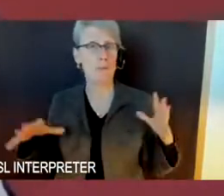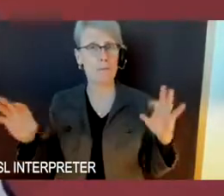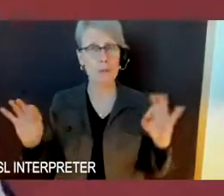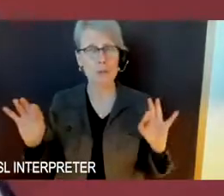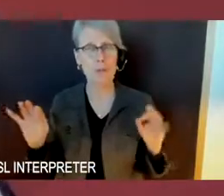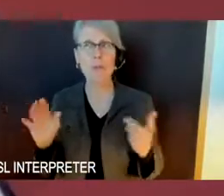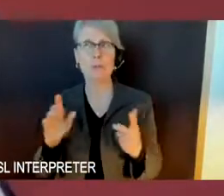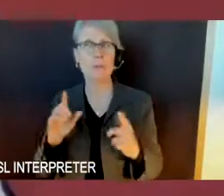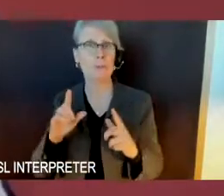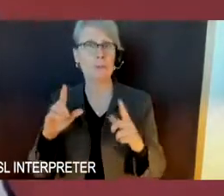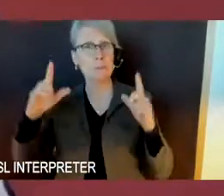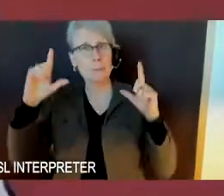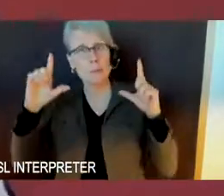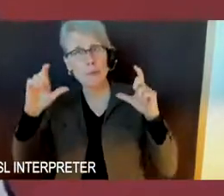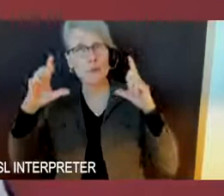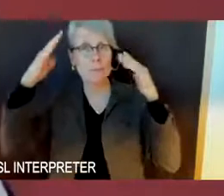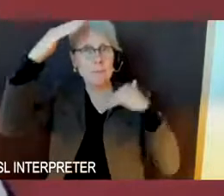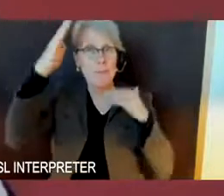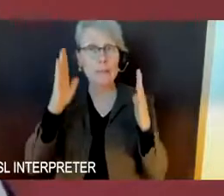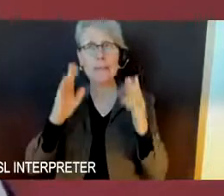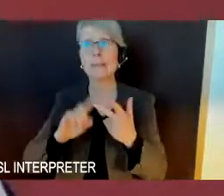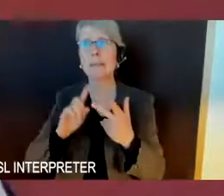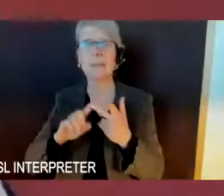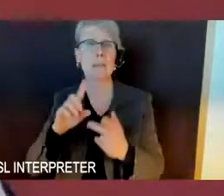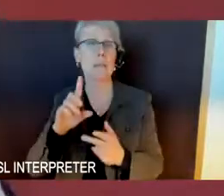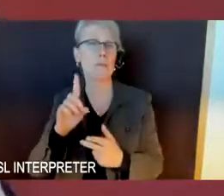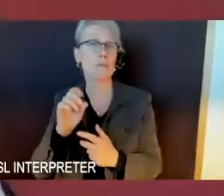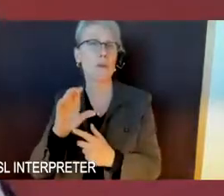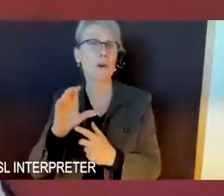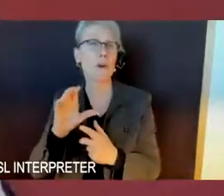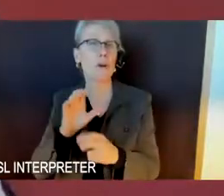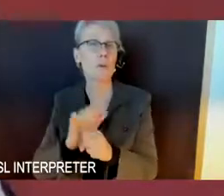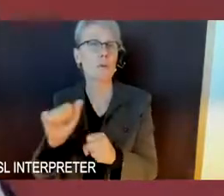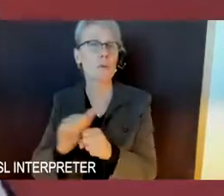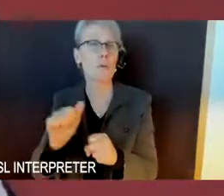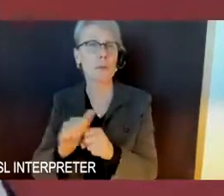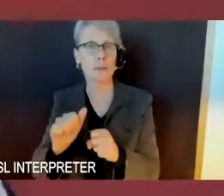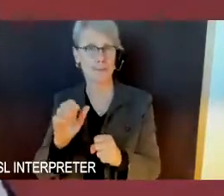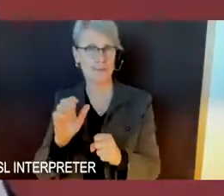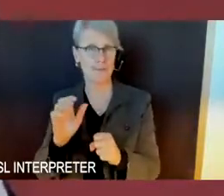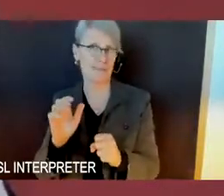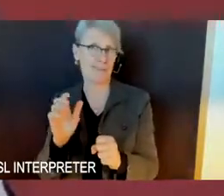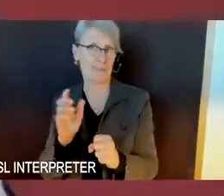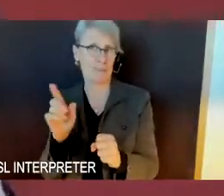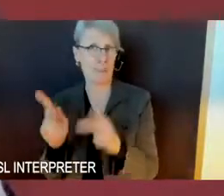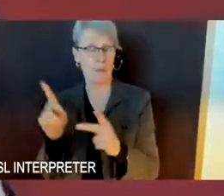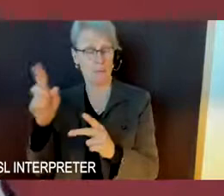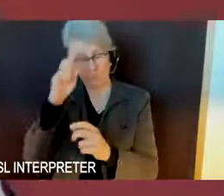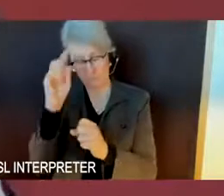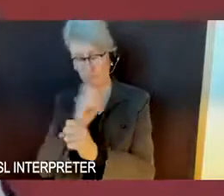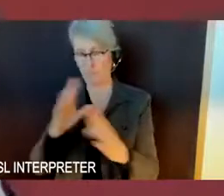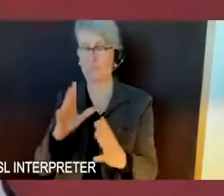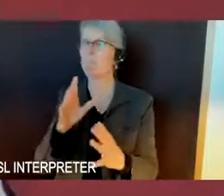fashion, portraiture, and documentary work. And that is not the ideal person you would